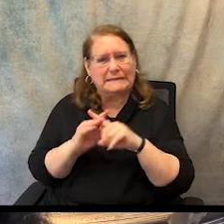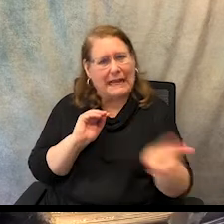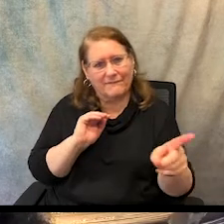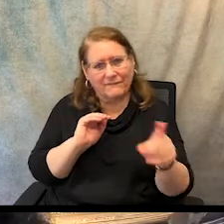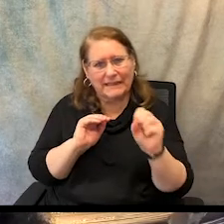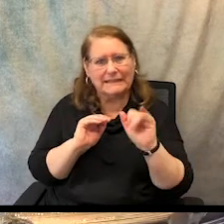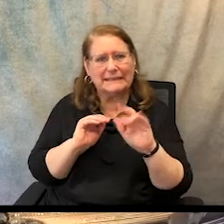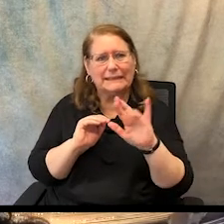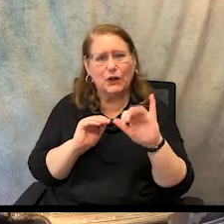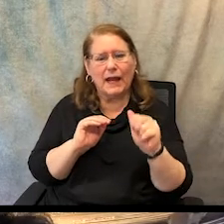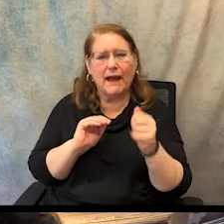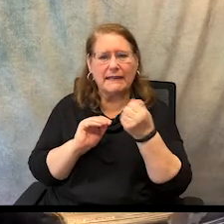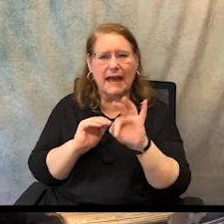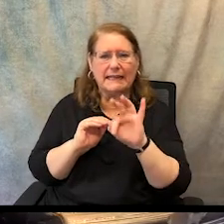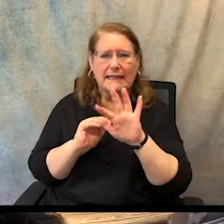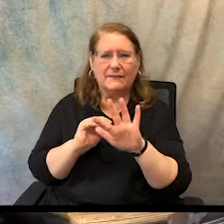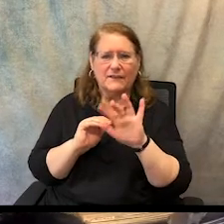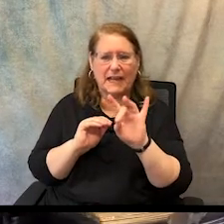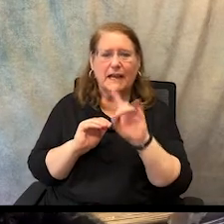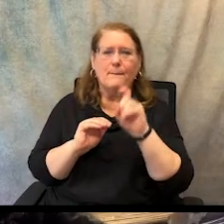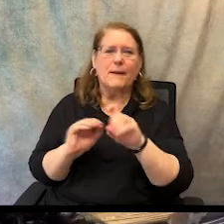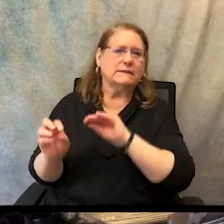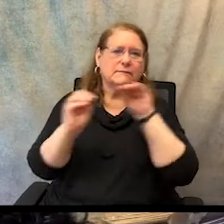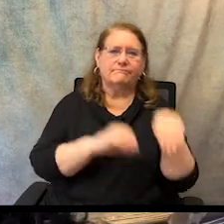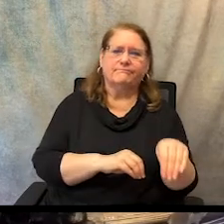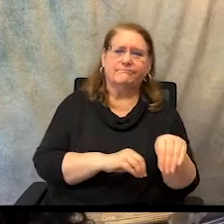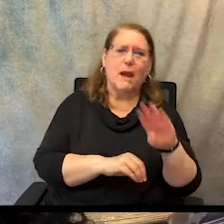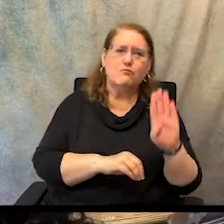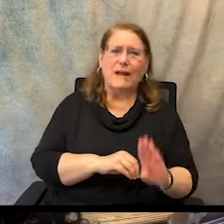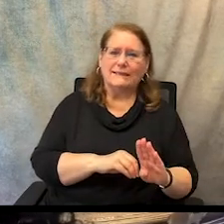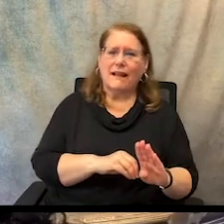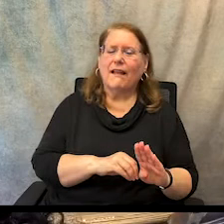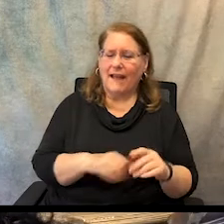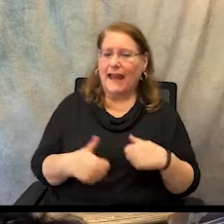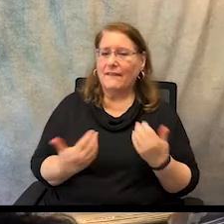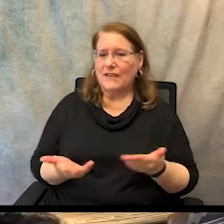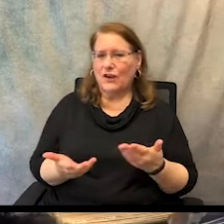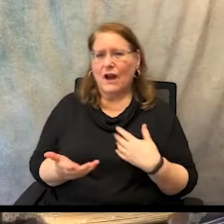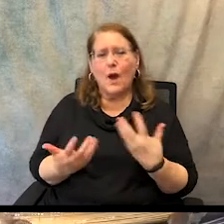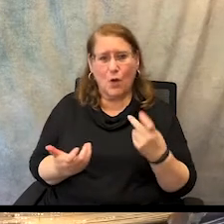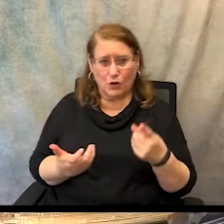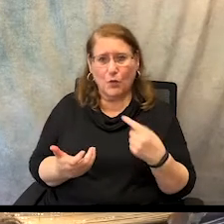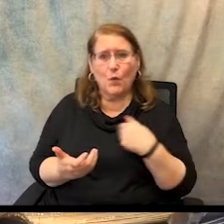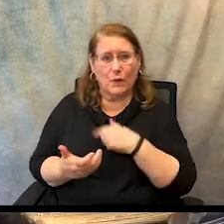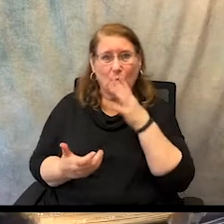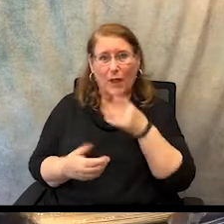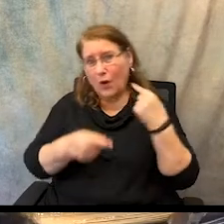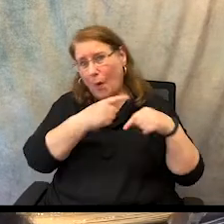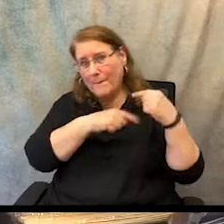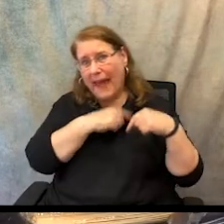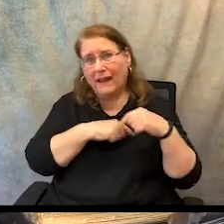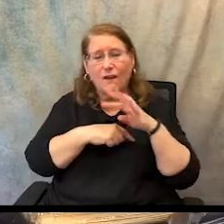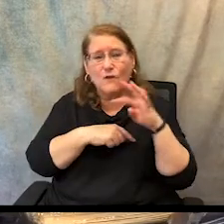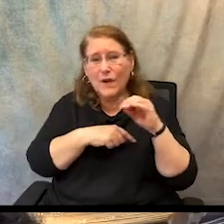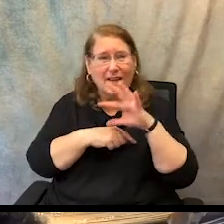to leave Syria in 1958 and to come to Brazil and to live here, you know. And I want you, we will go back 40